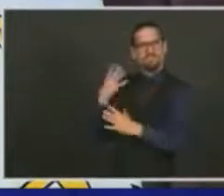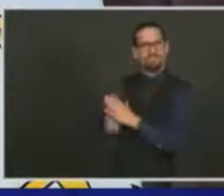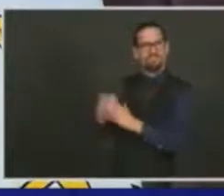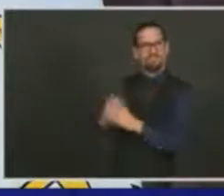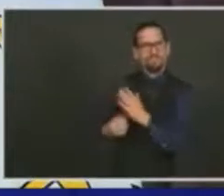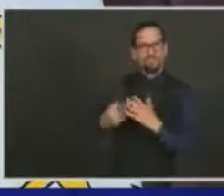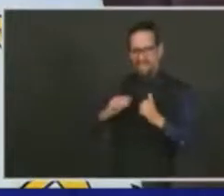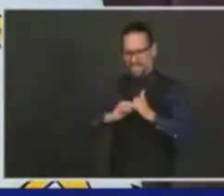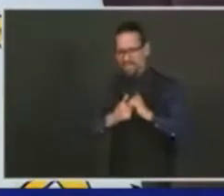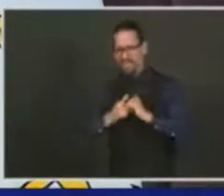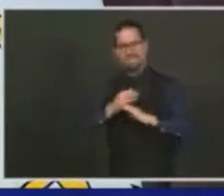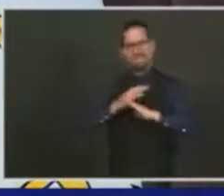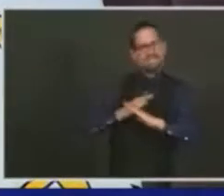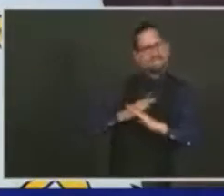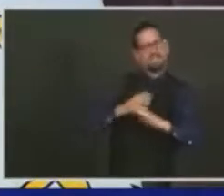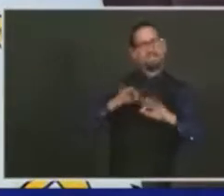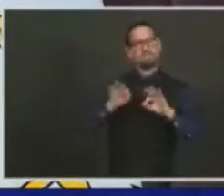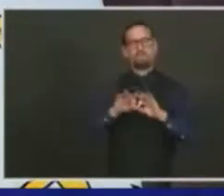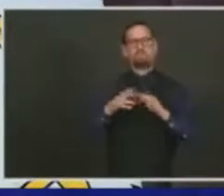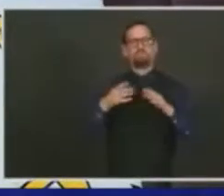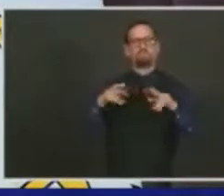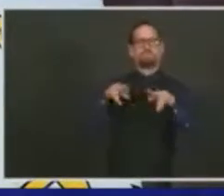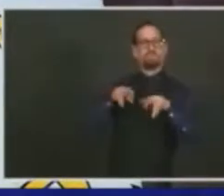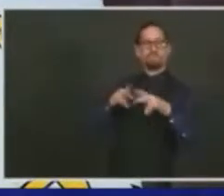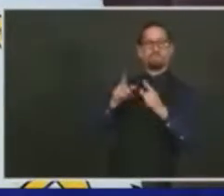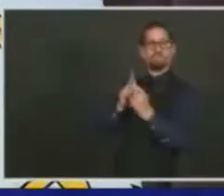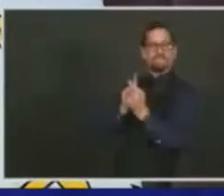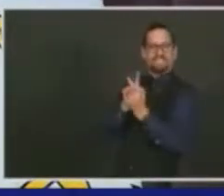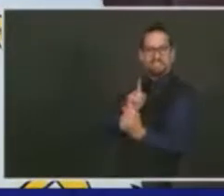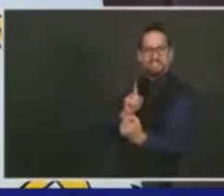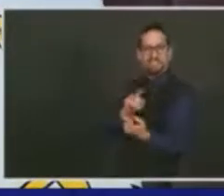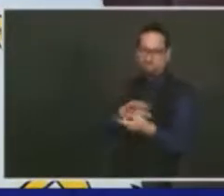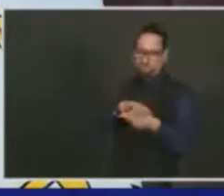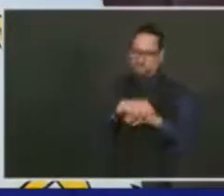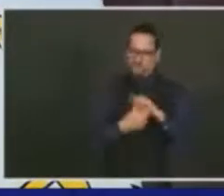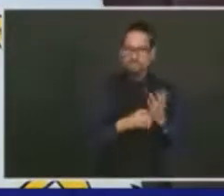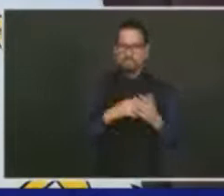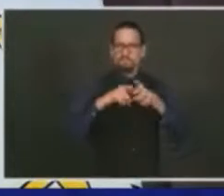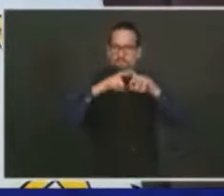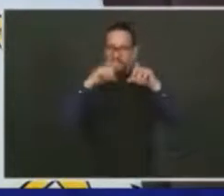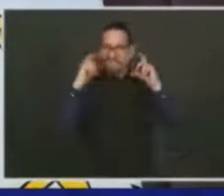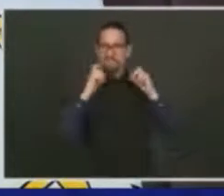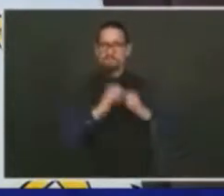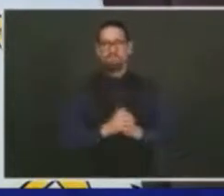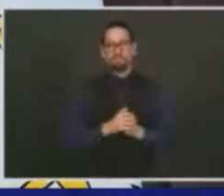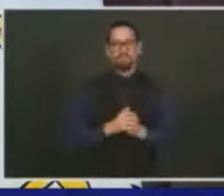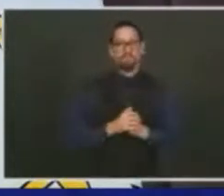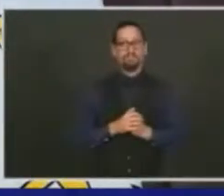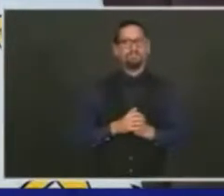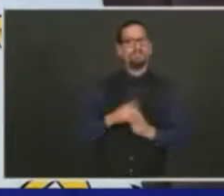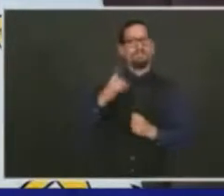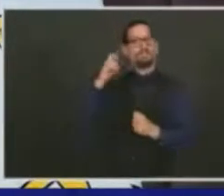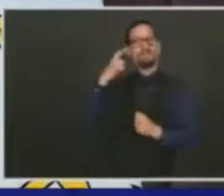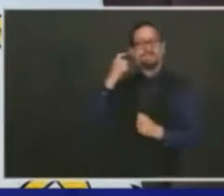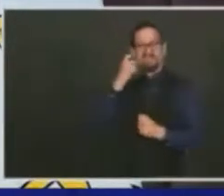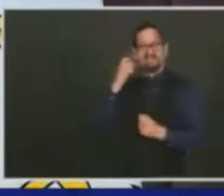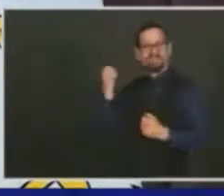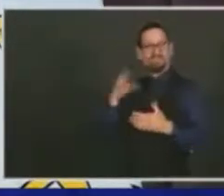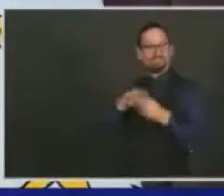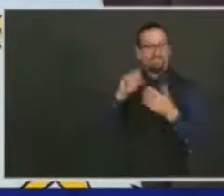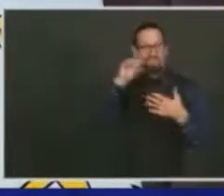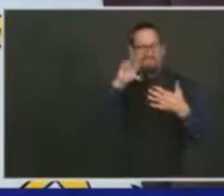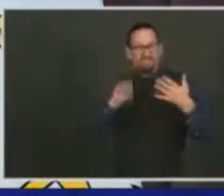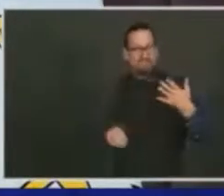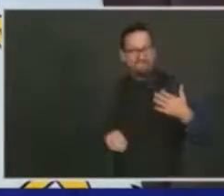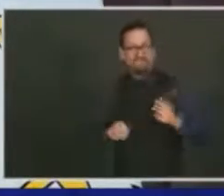with anyone outside of your household. As the governor shared, because these numbers have increased, because